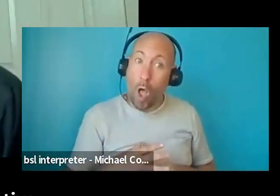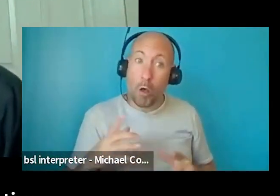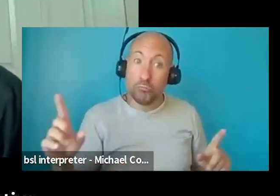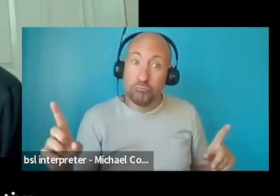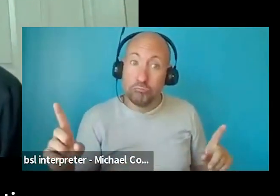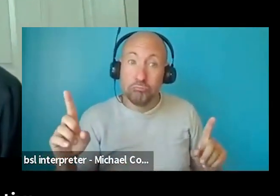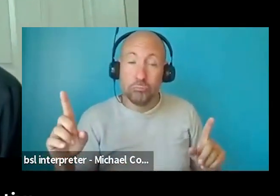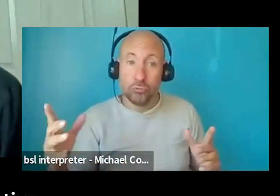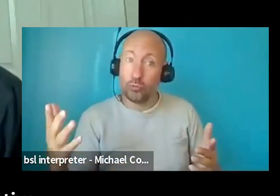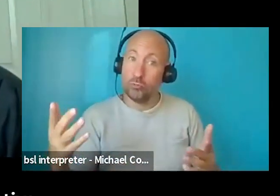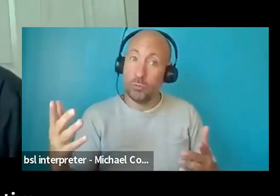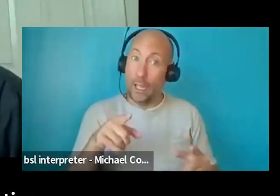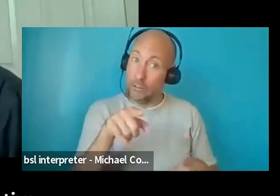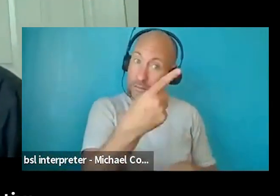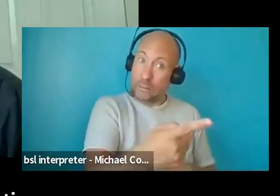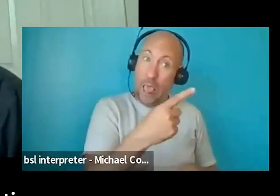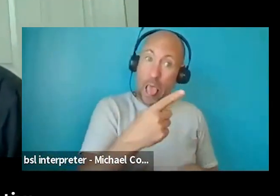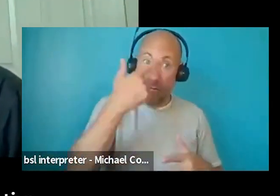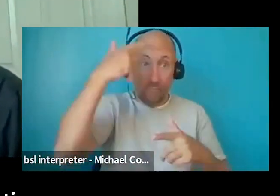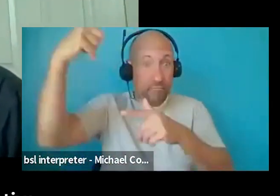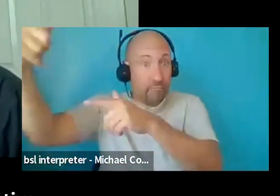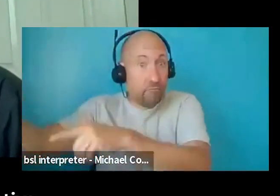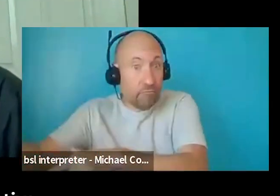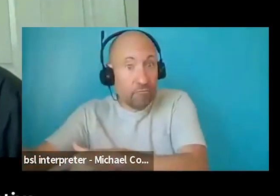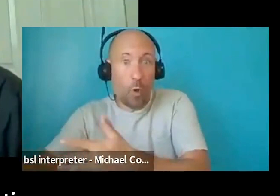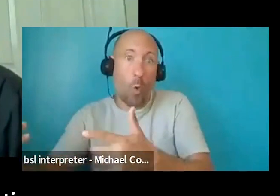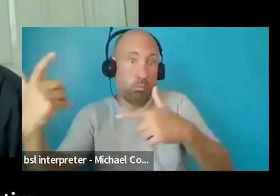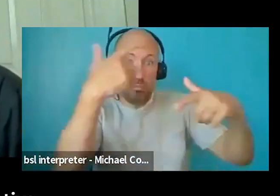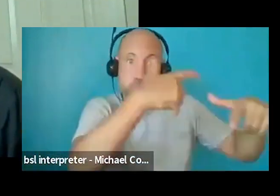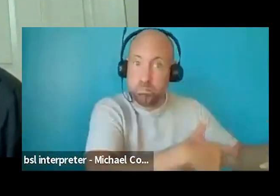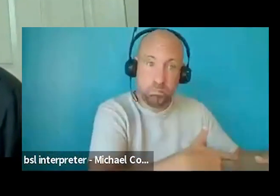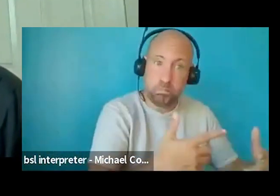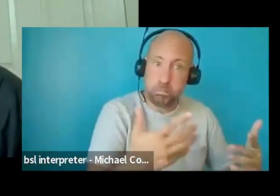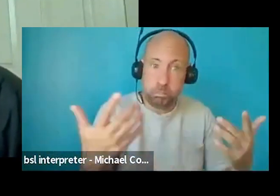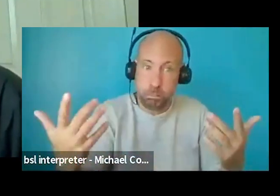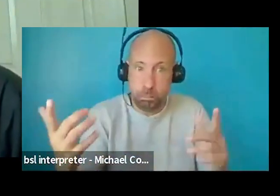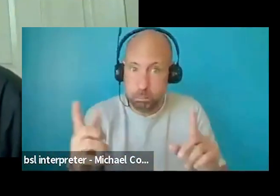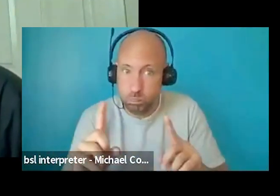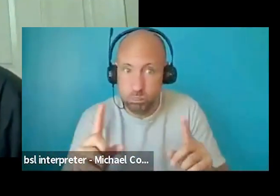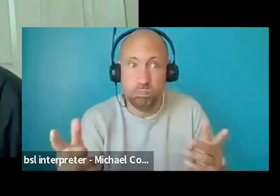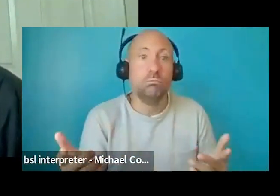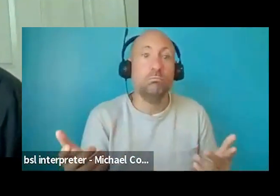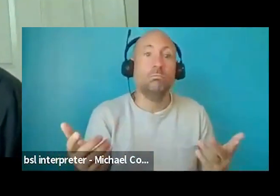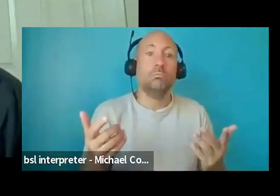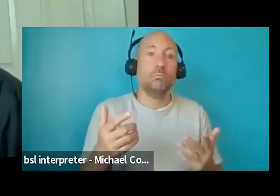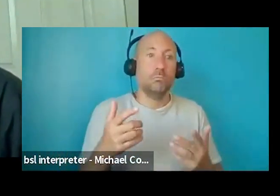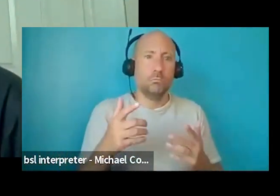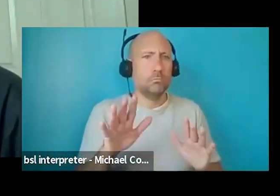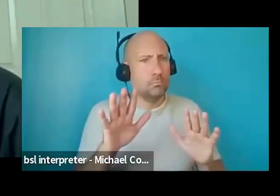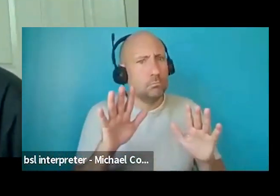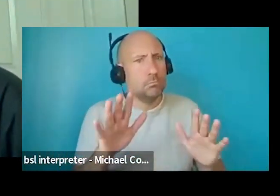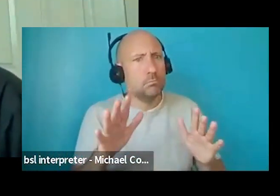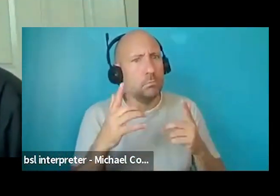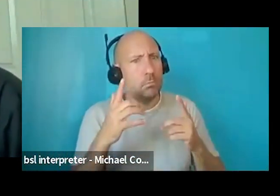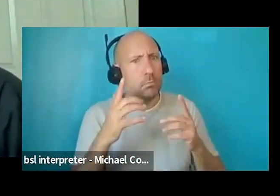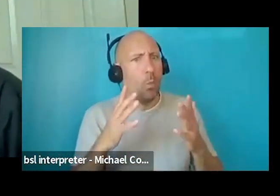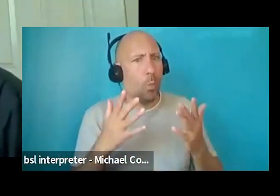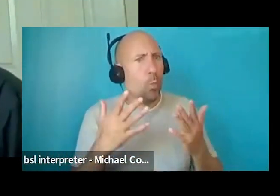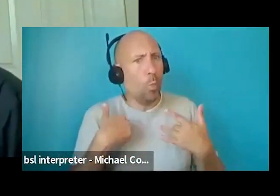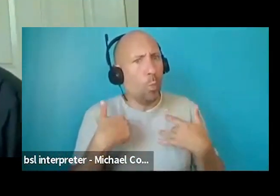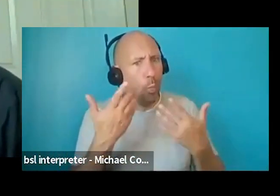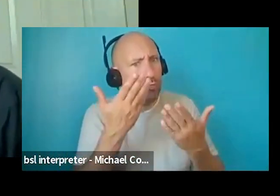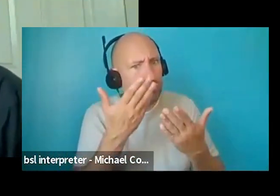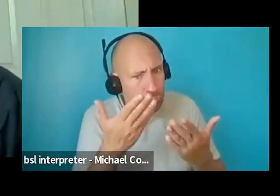invite people into your respective countries or contexts, of course, we will be very careful and respectful of